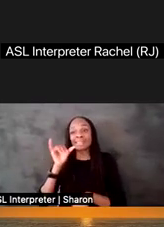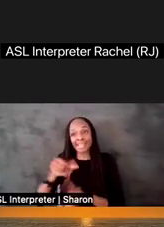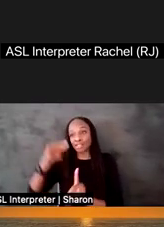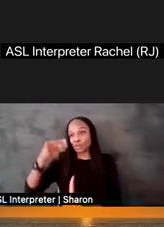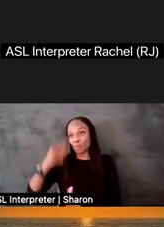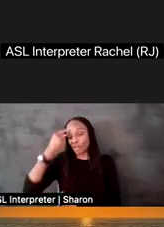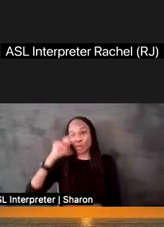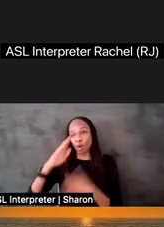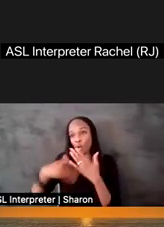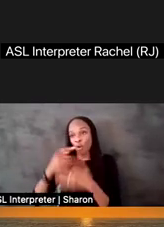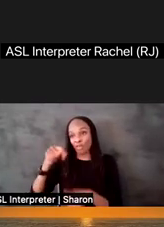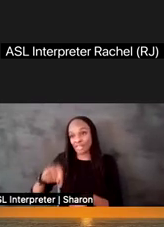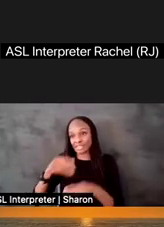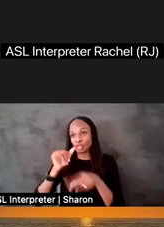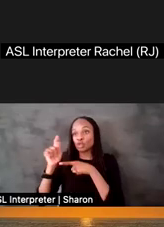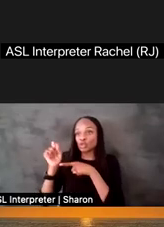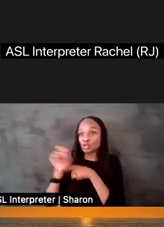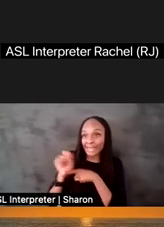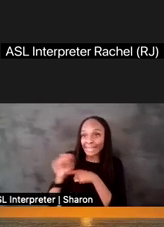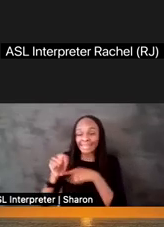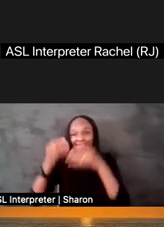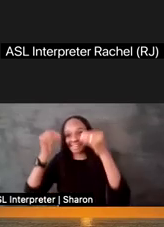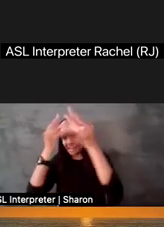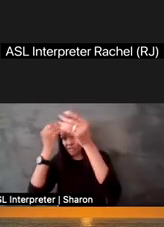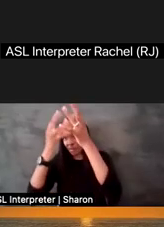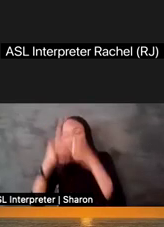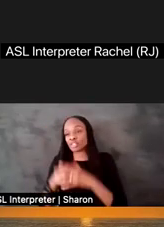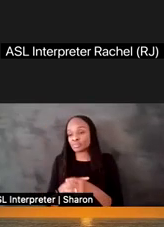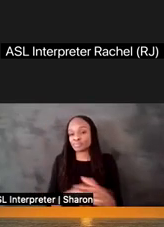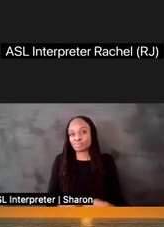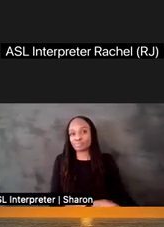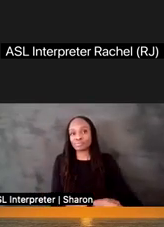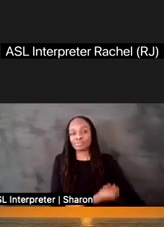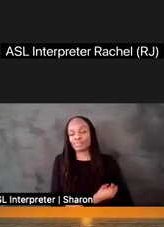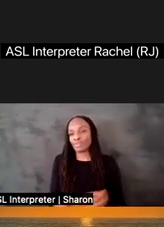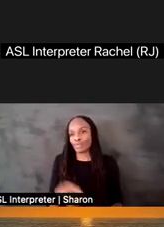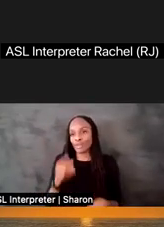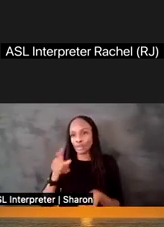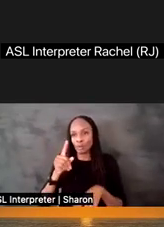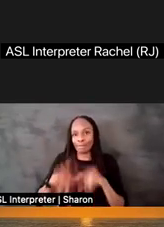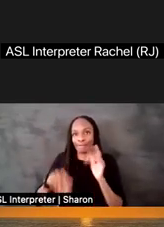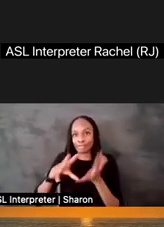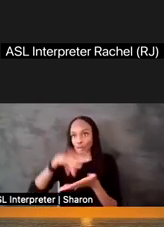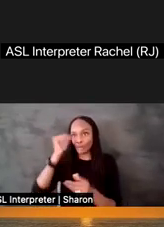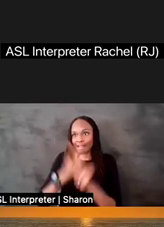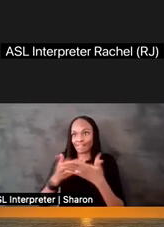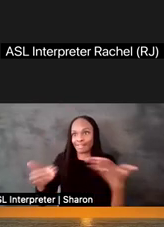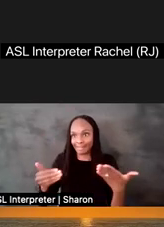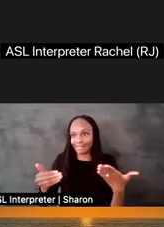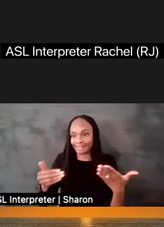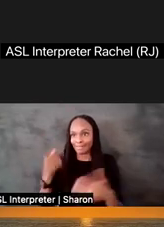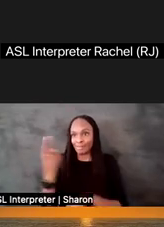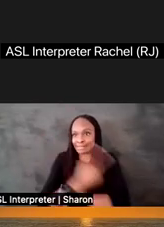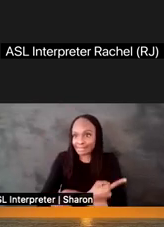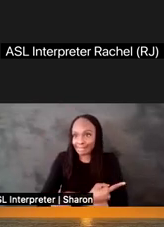this training and information. You can't just do it overnight. It takes time. And you really want to